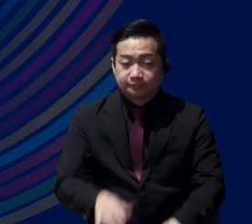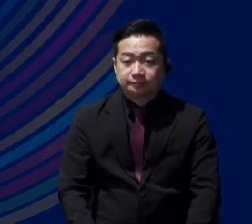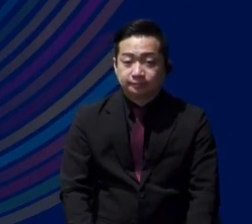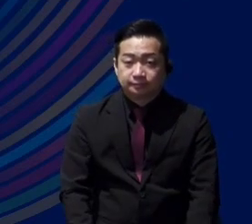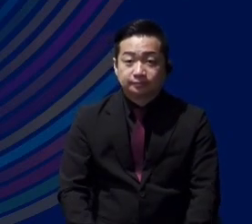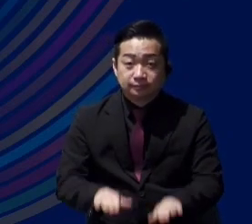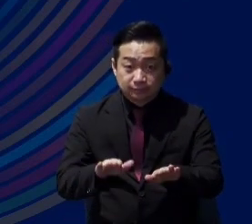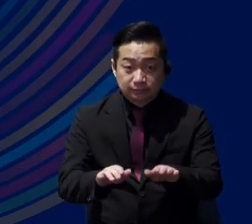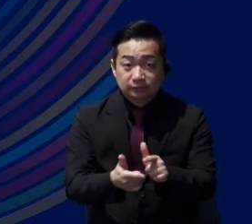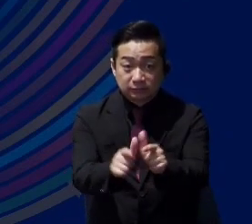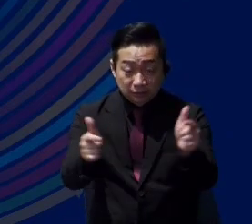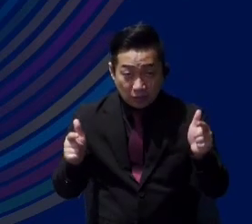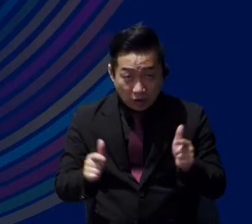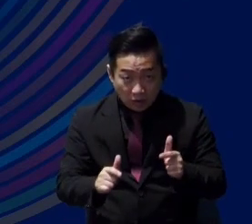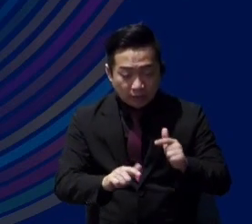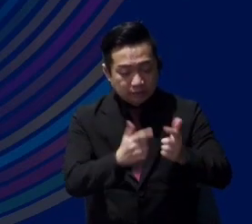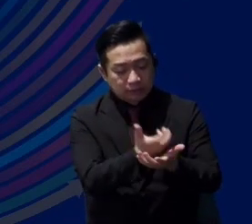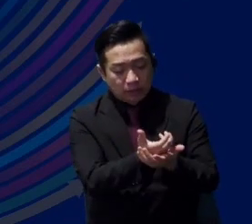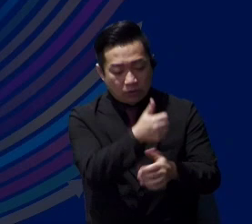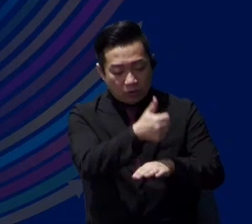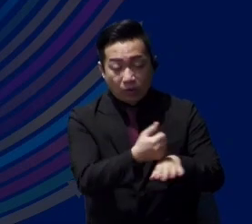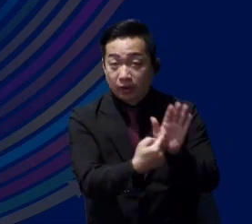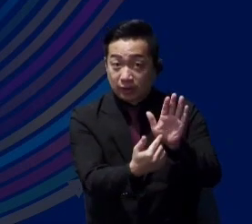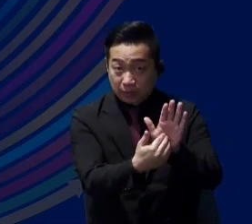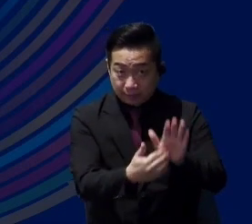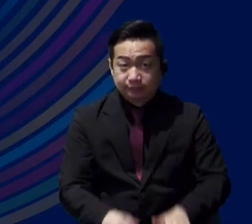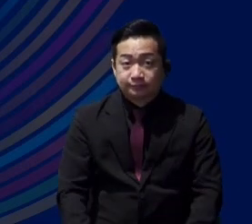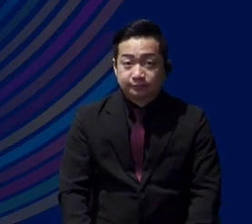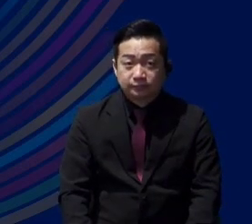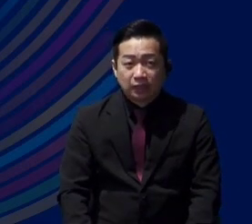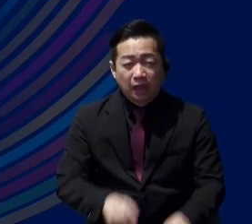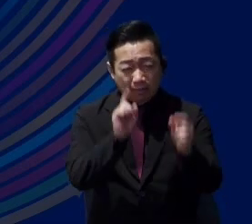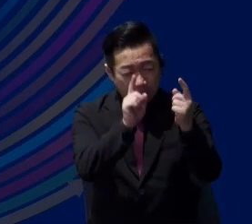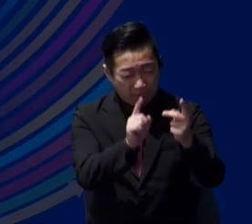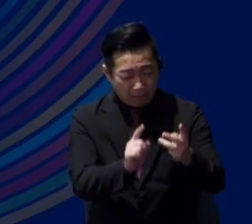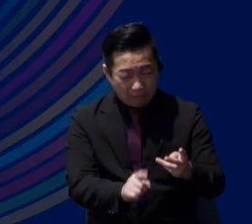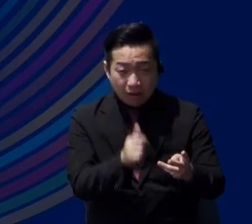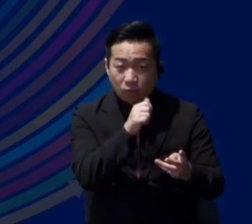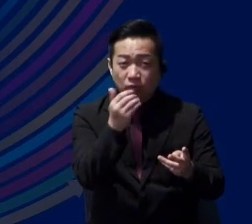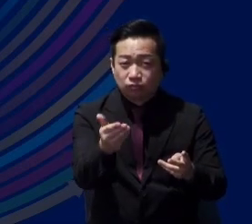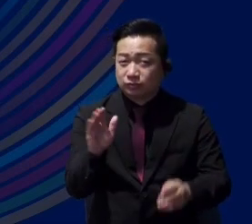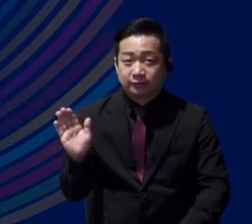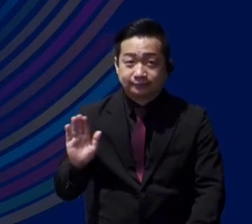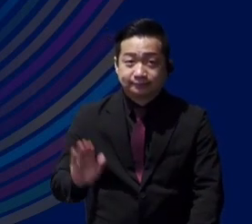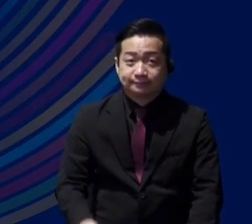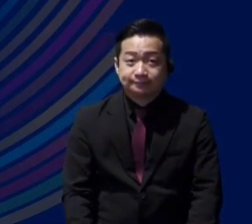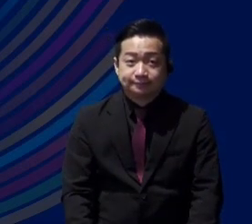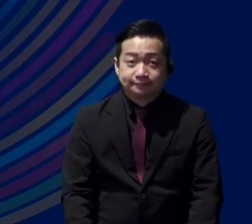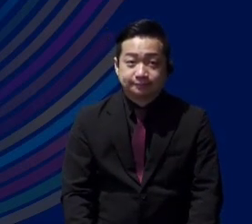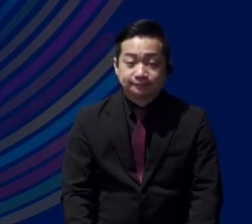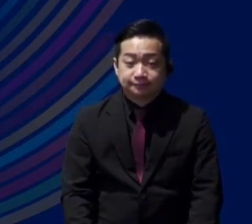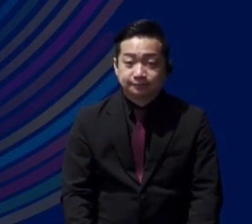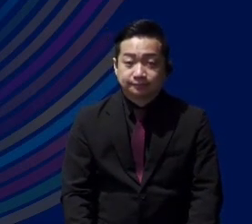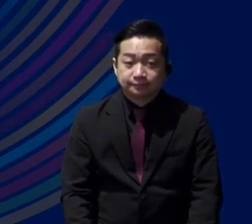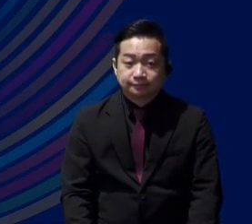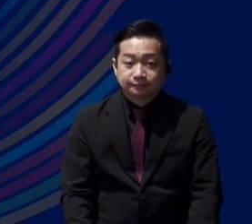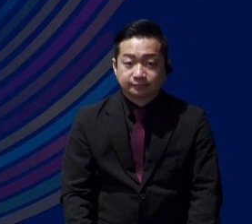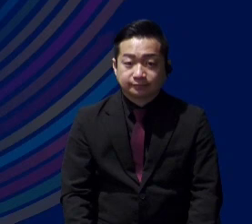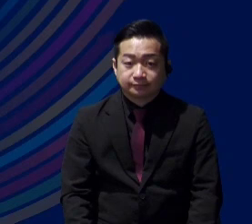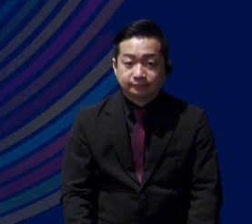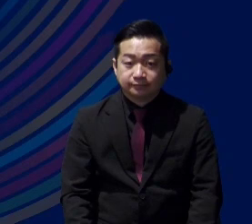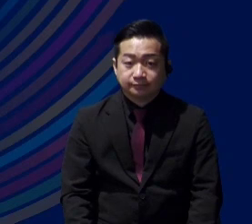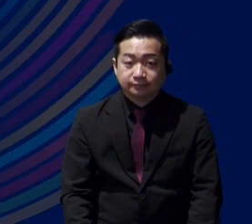And let's say in the global burden of disease, what we are doing in global burden